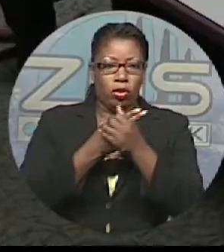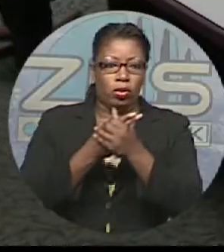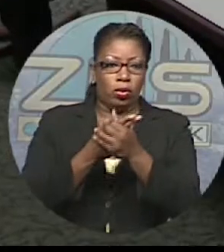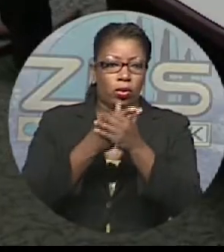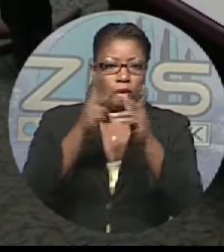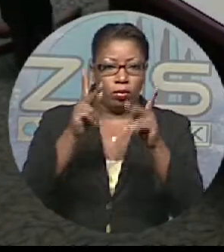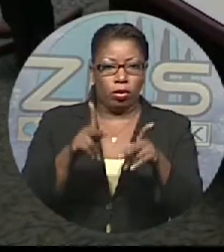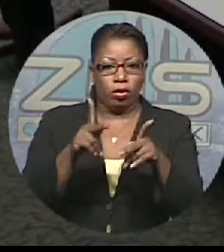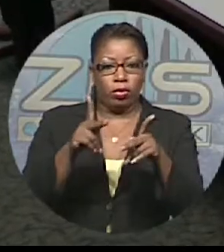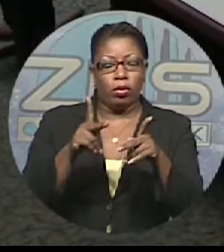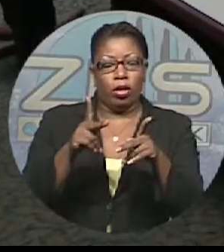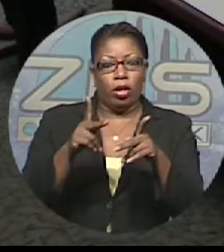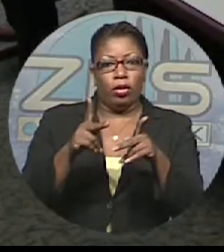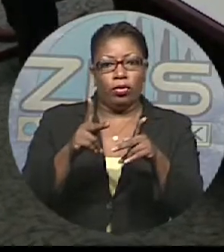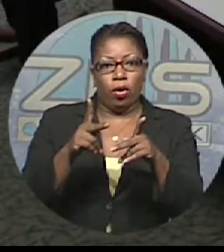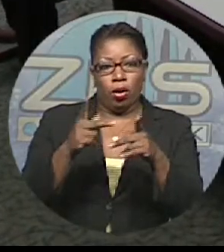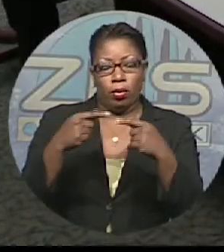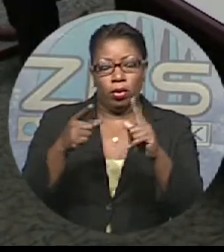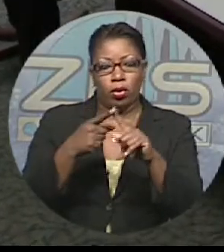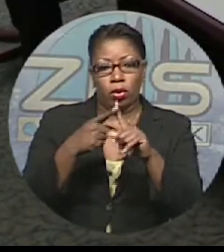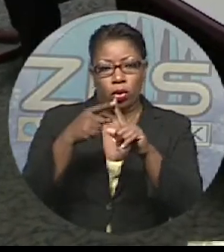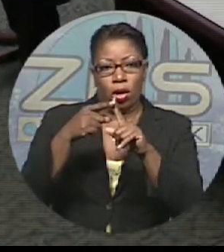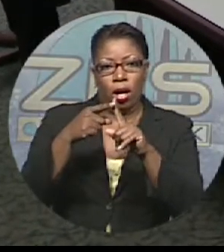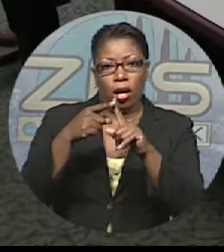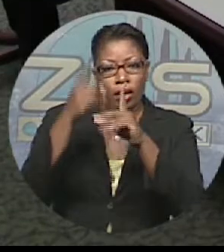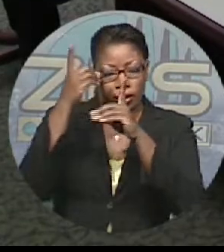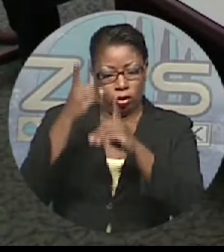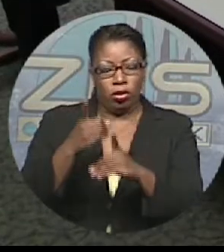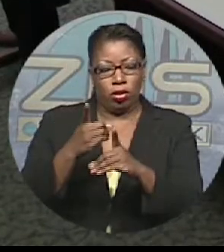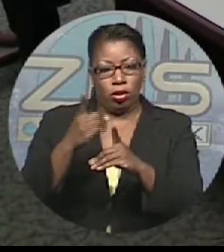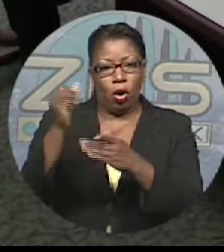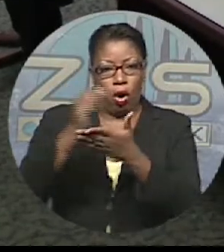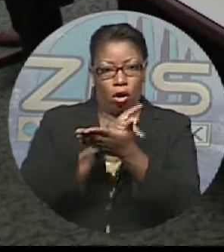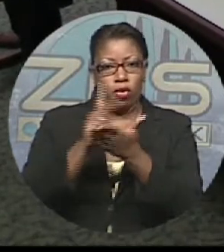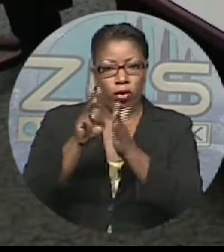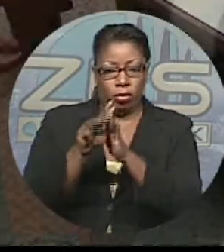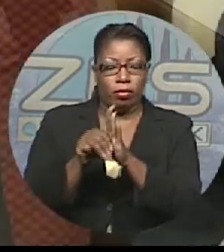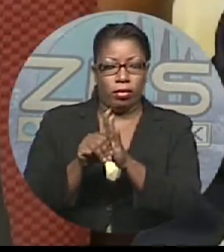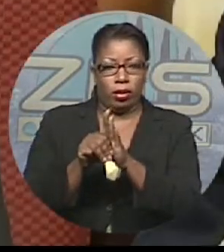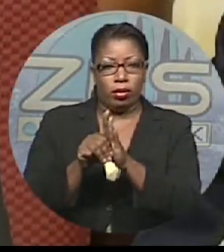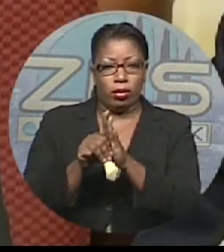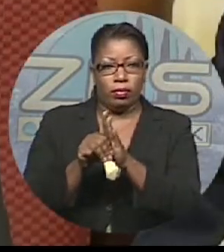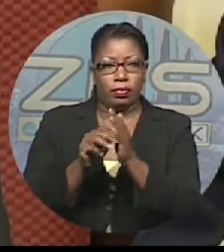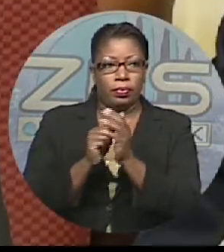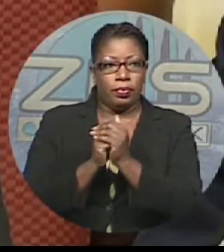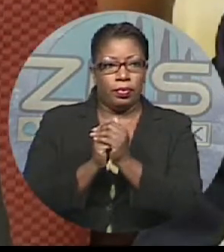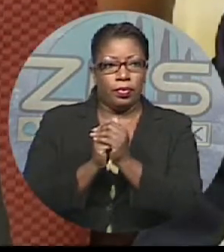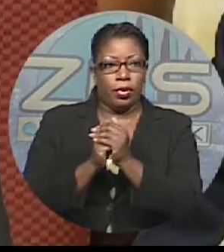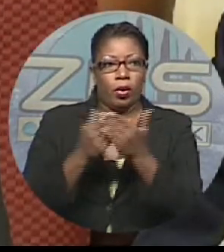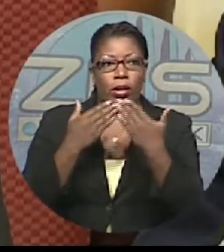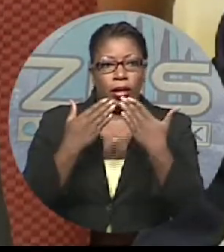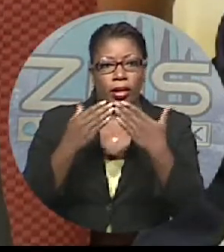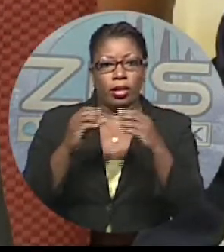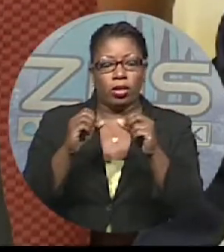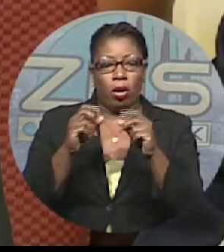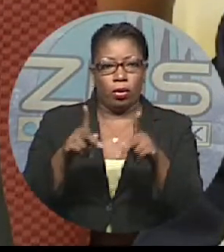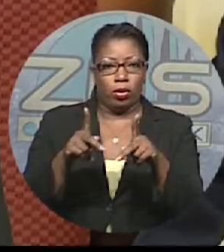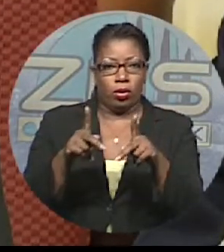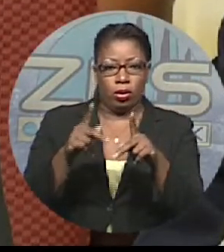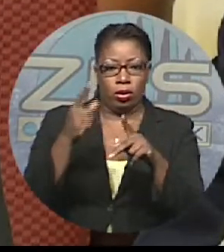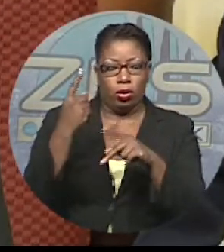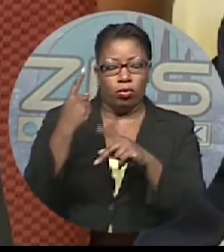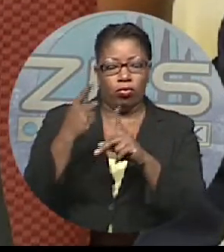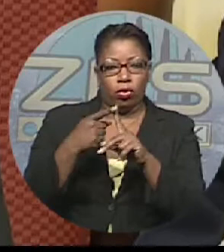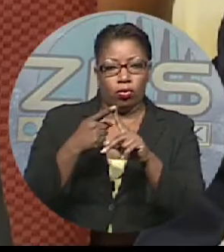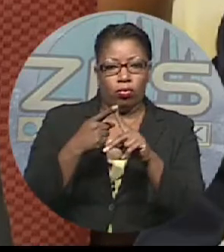for arriving at a workable agreement with government despite challenging financial times. And I should also like to take this opportunity to